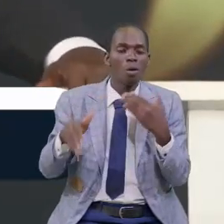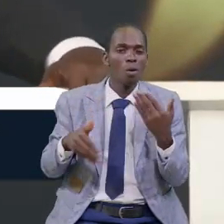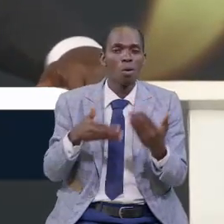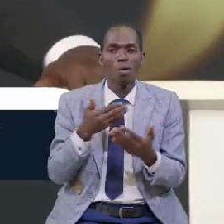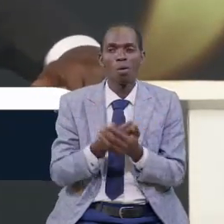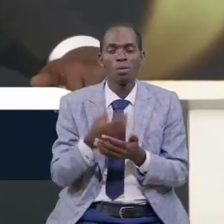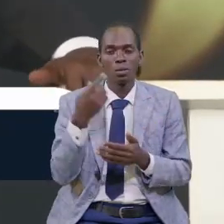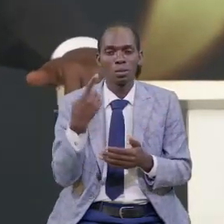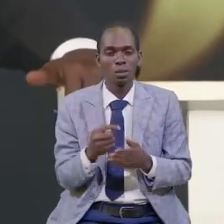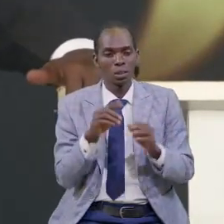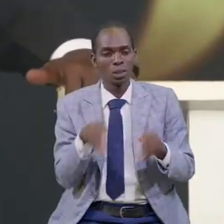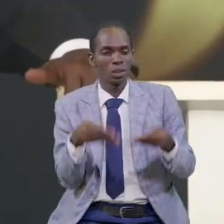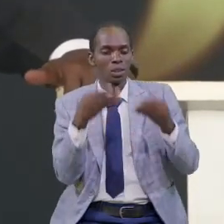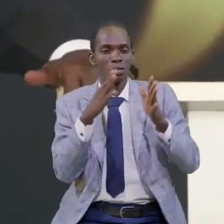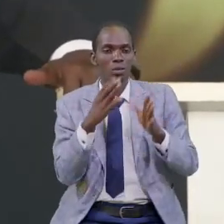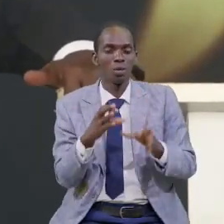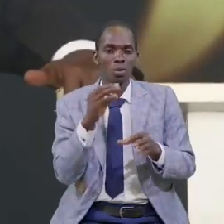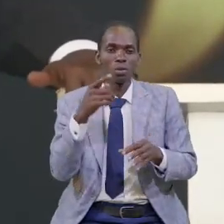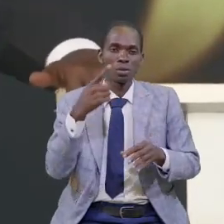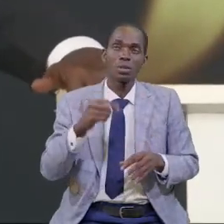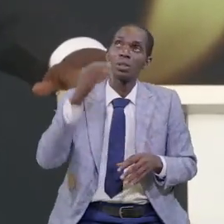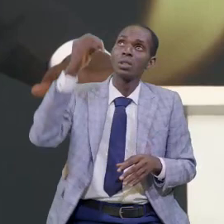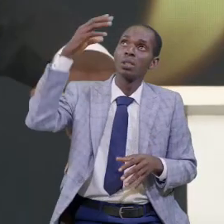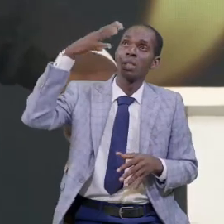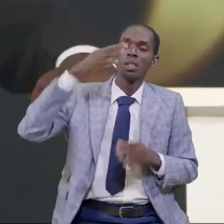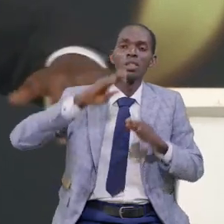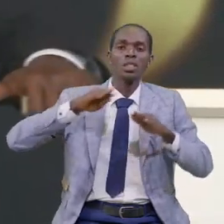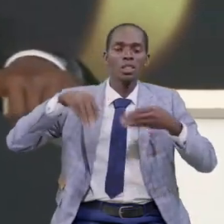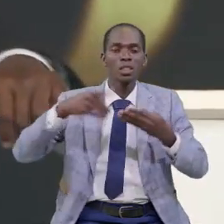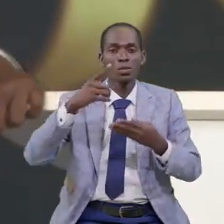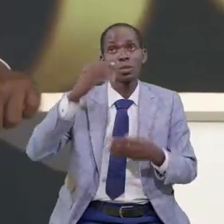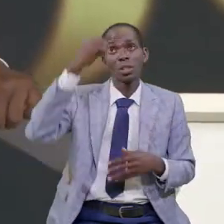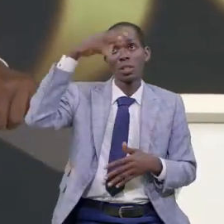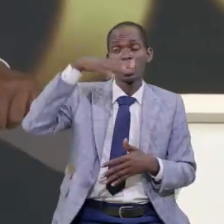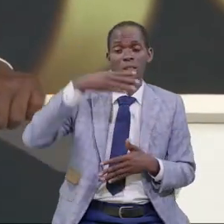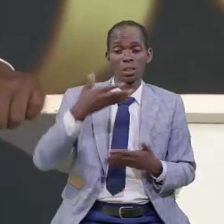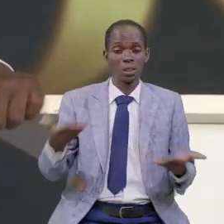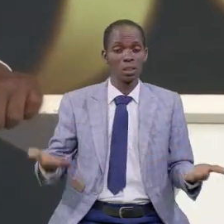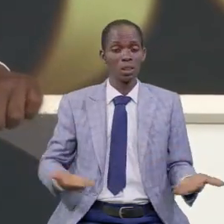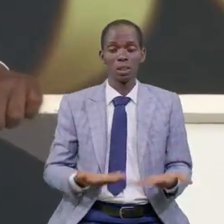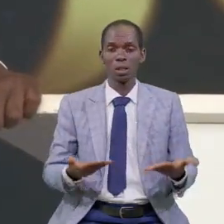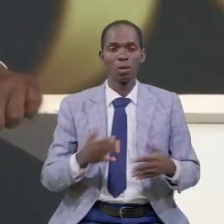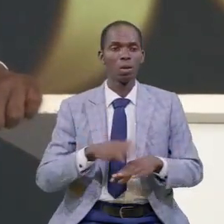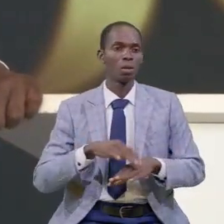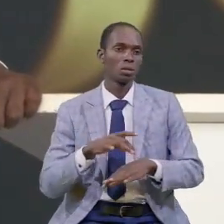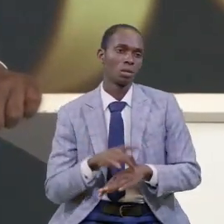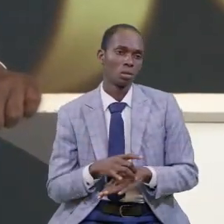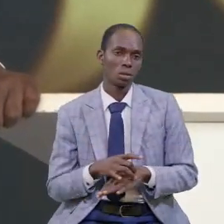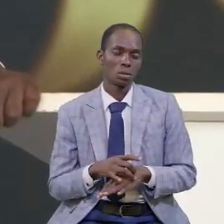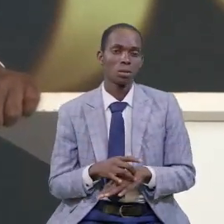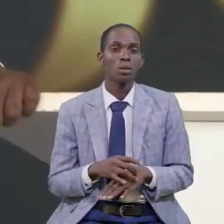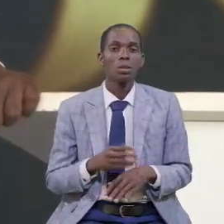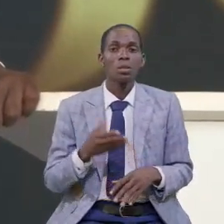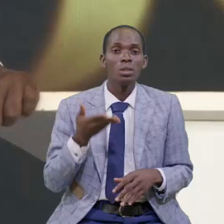light only give you light here on earth. Here is the one that goes beyond